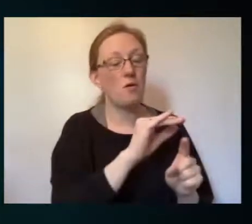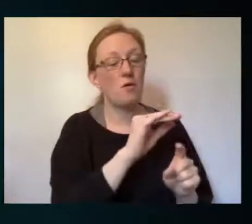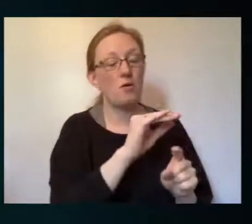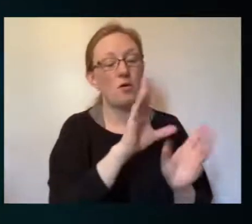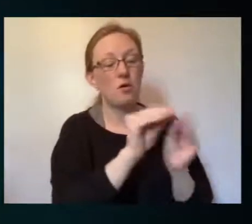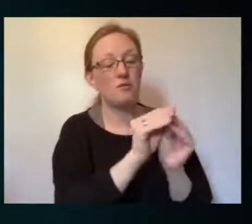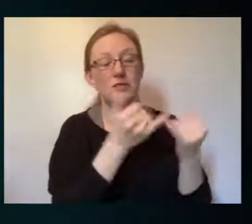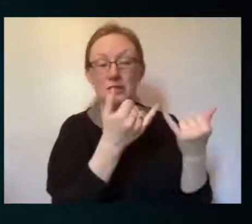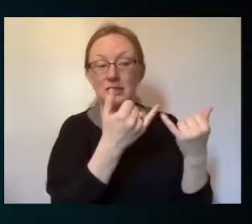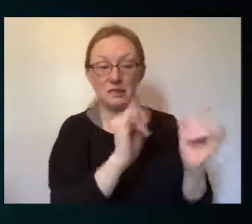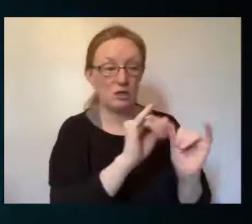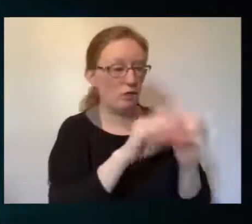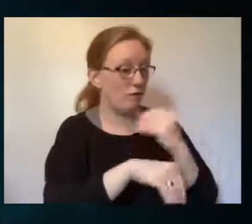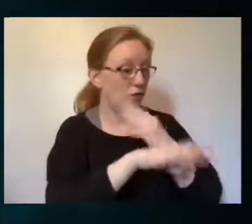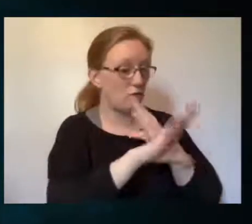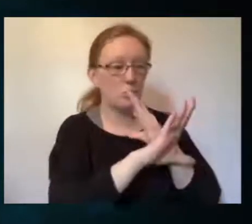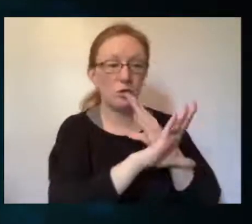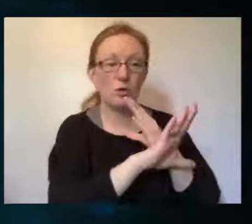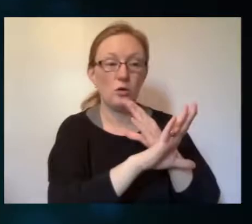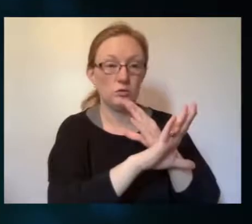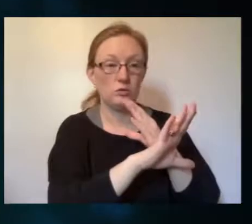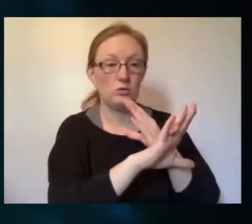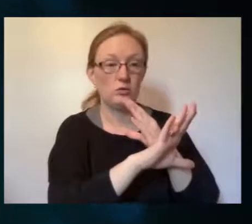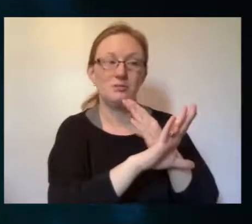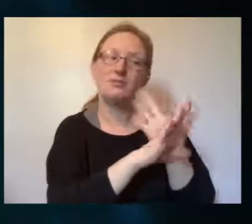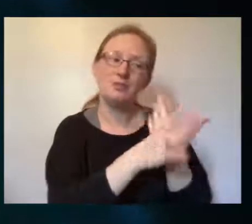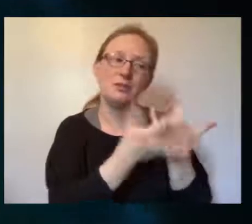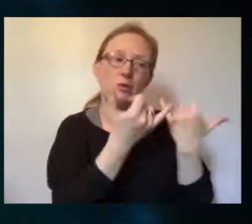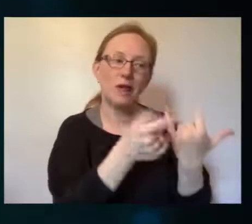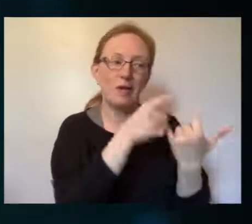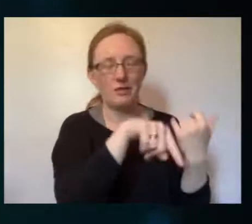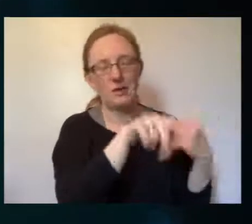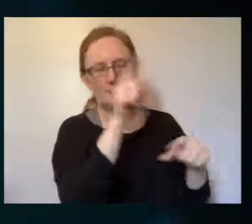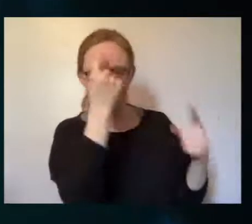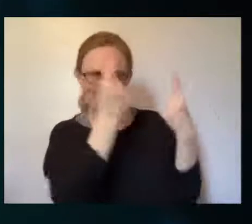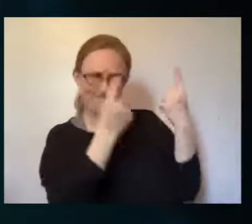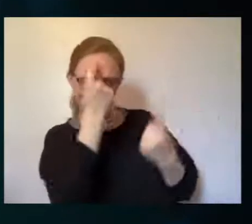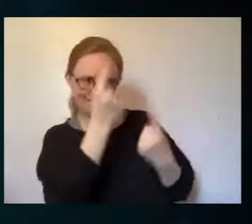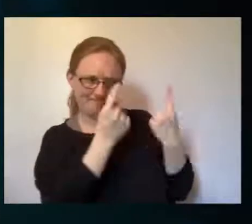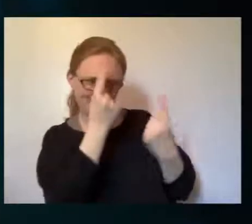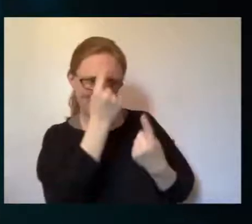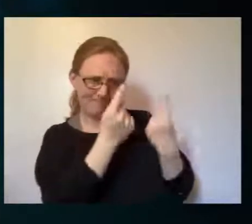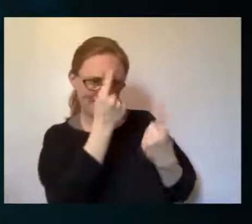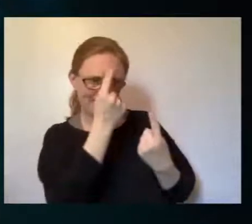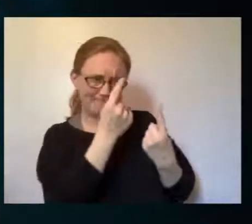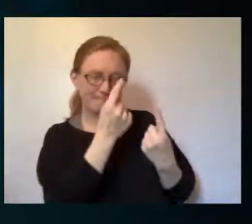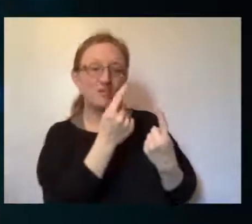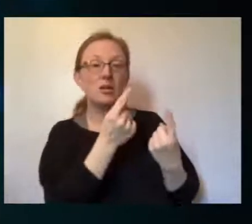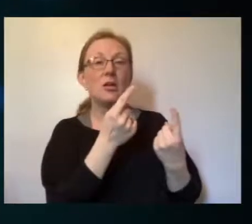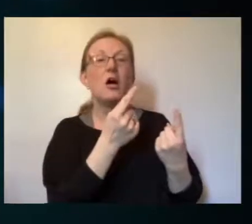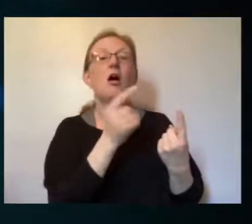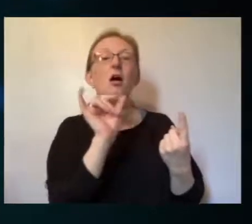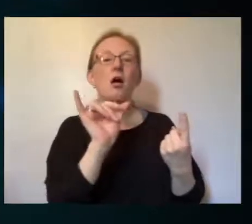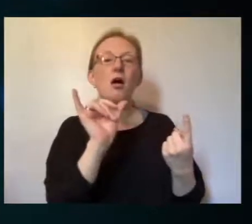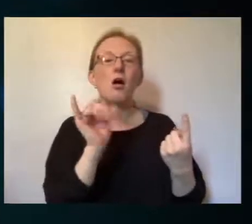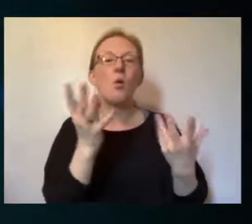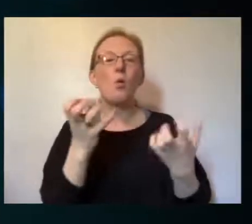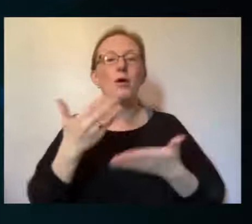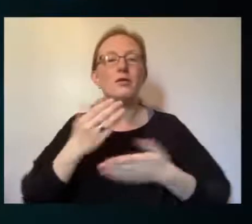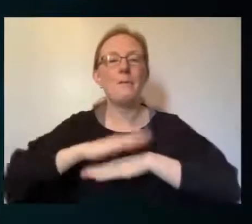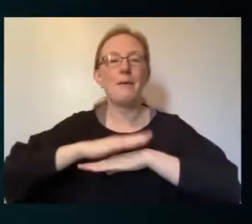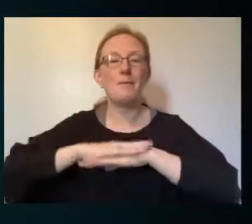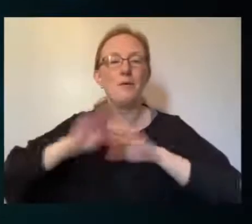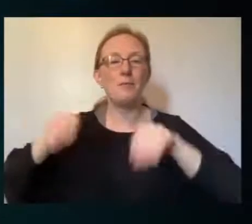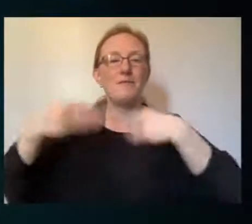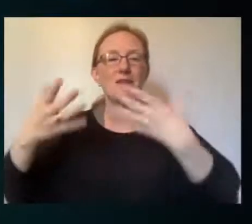IMX, a lot of conferences have then gone on to get a platform provider. And so the registration